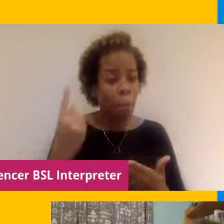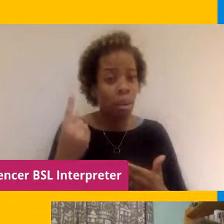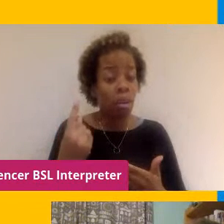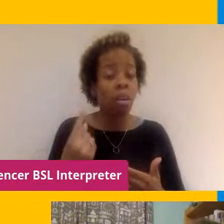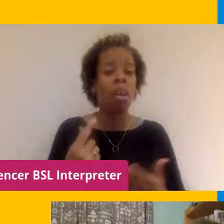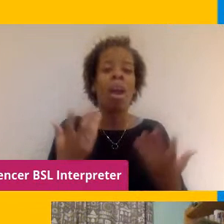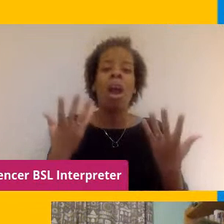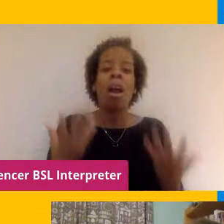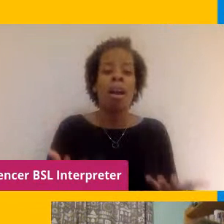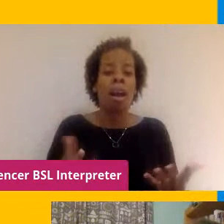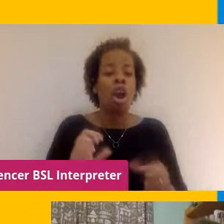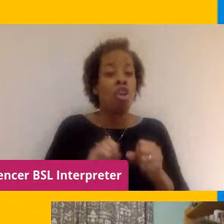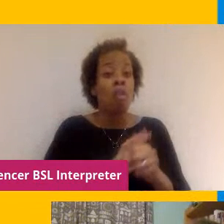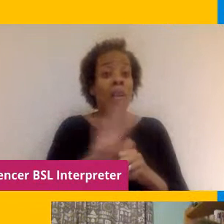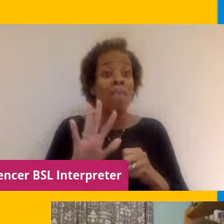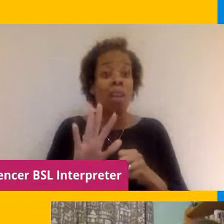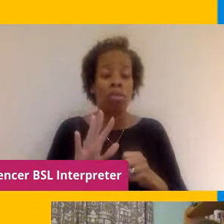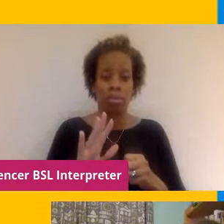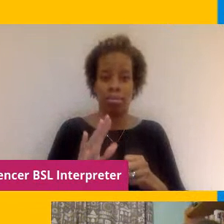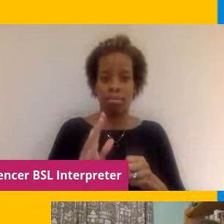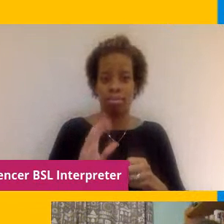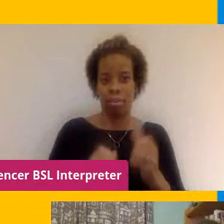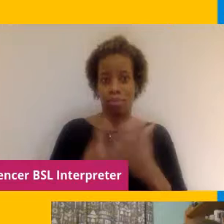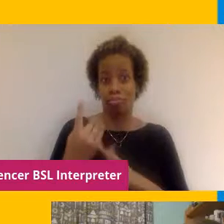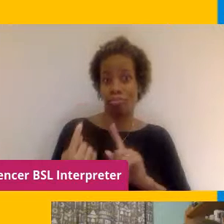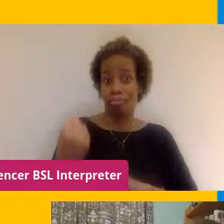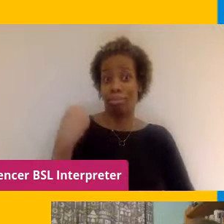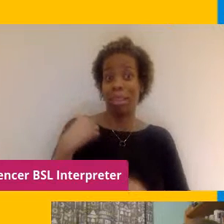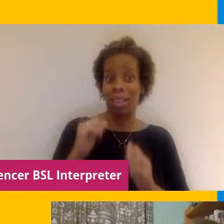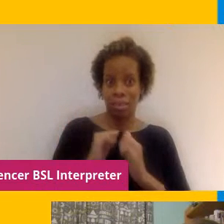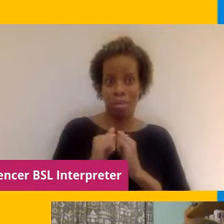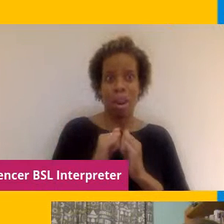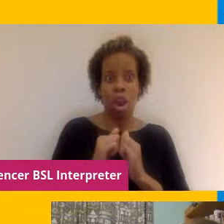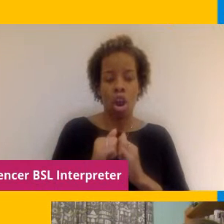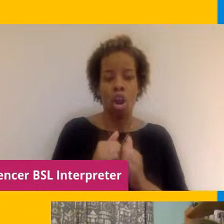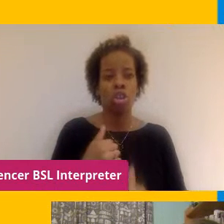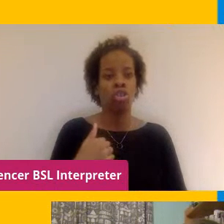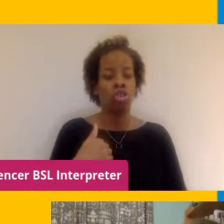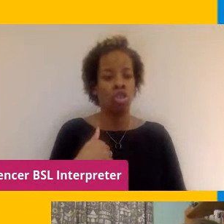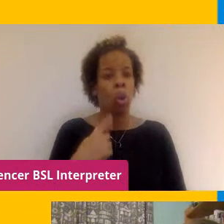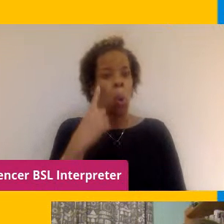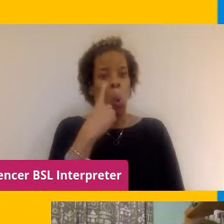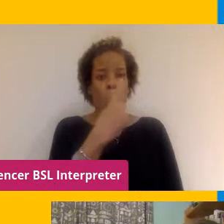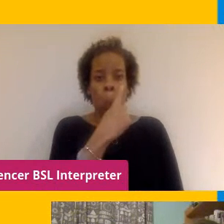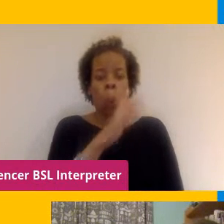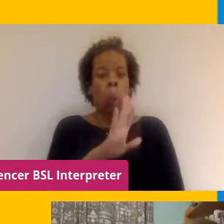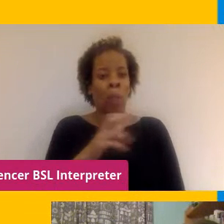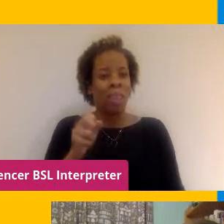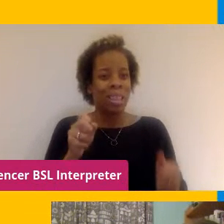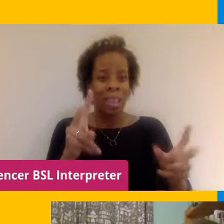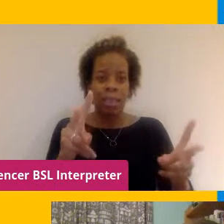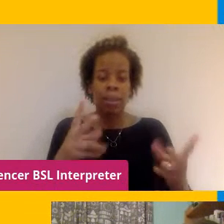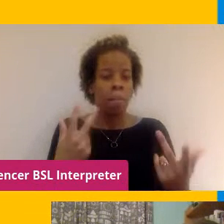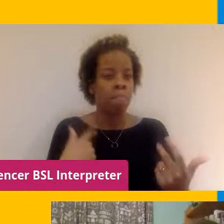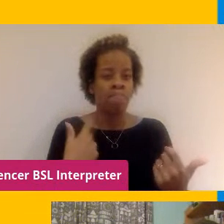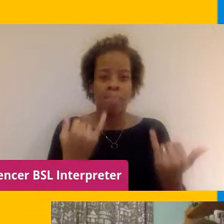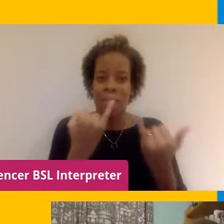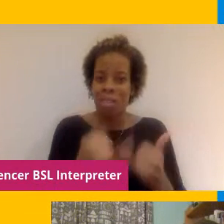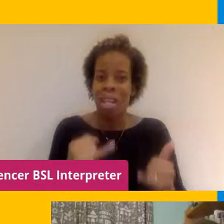brought home, particularly in spring this year, the sort of the cracks in the current systems, and